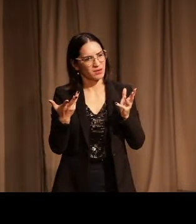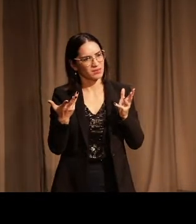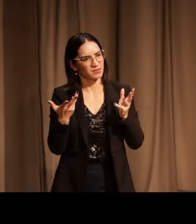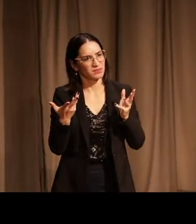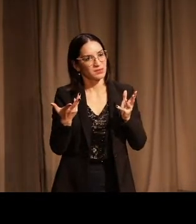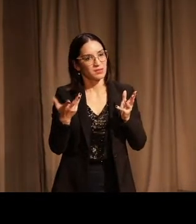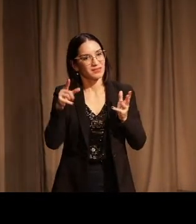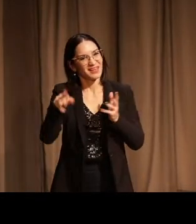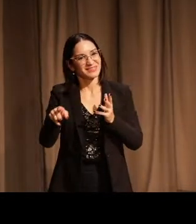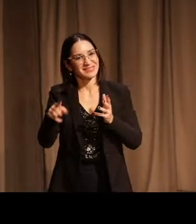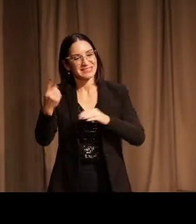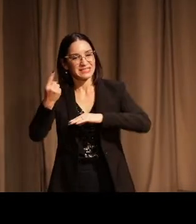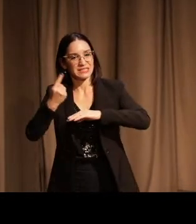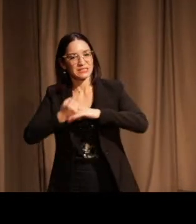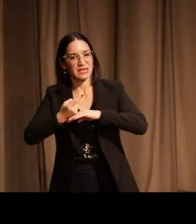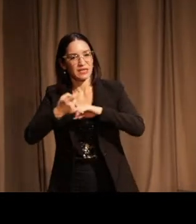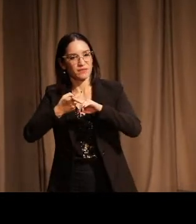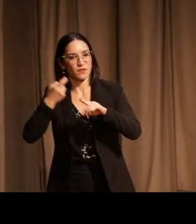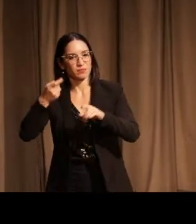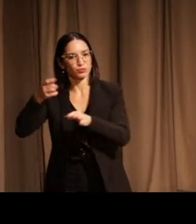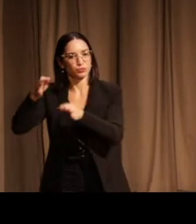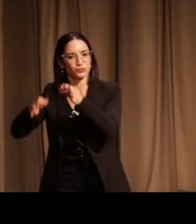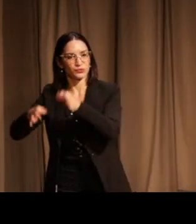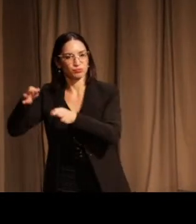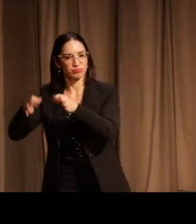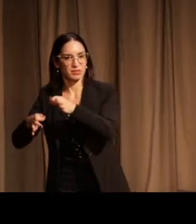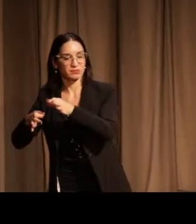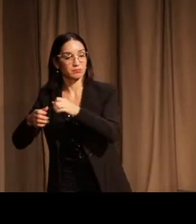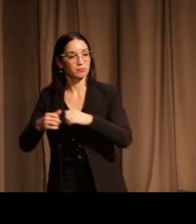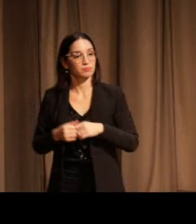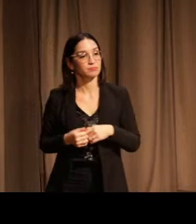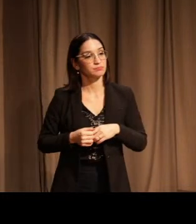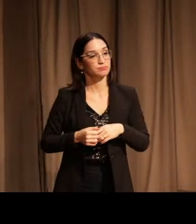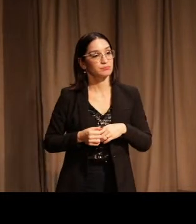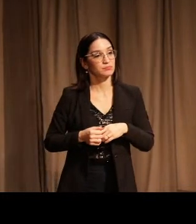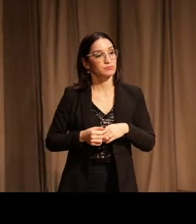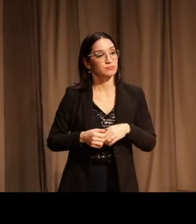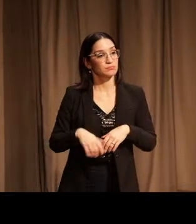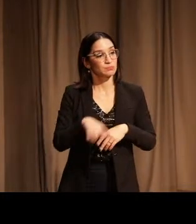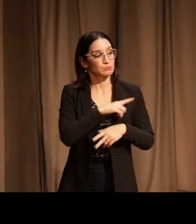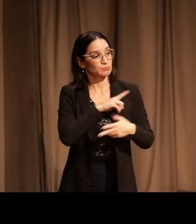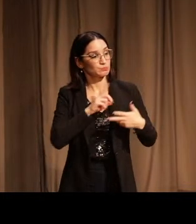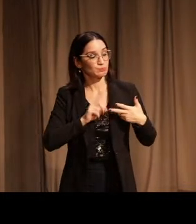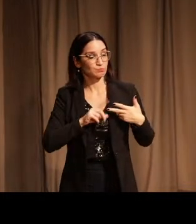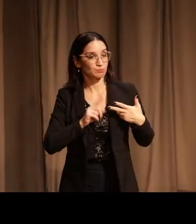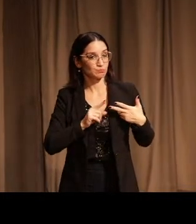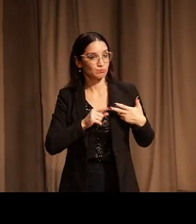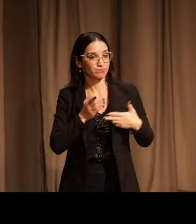of Judgment. And the third and the last part